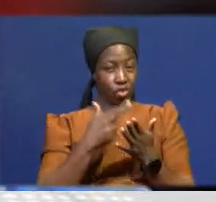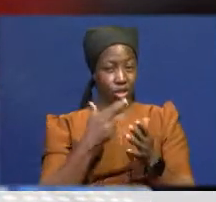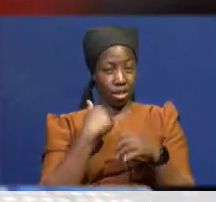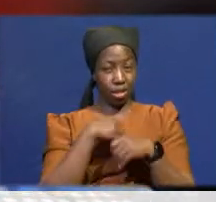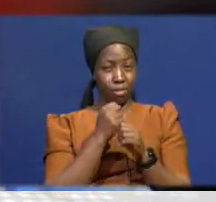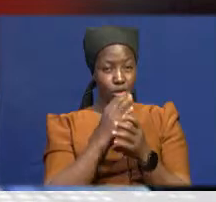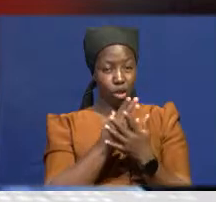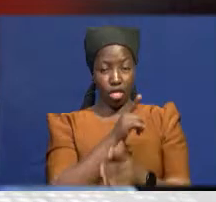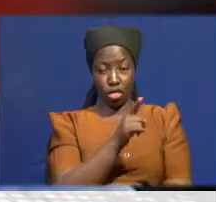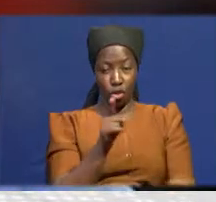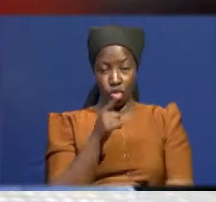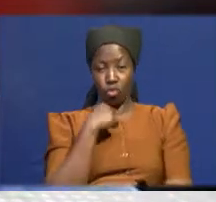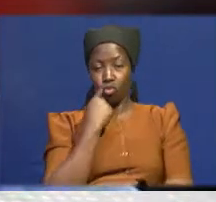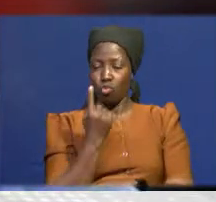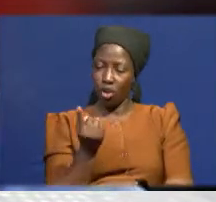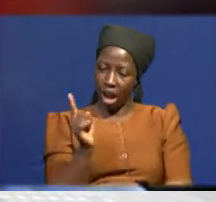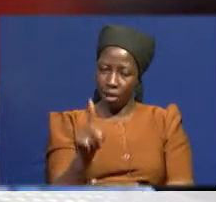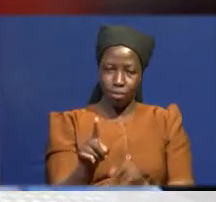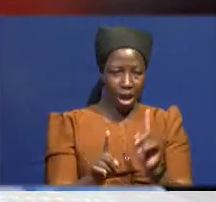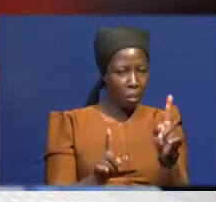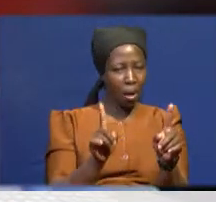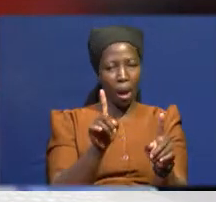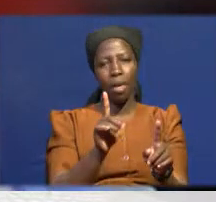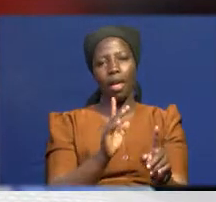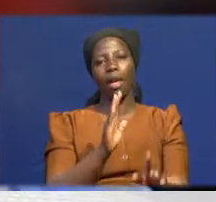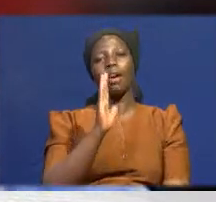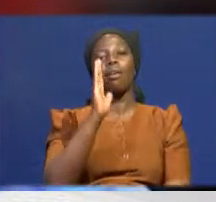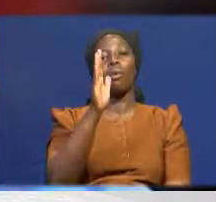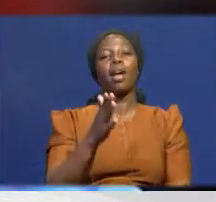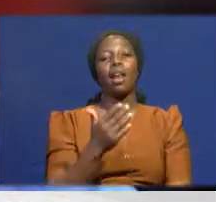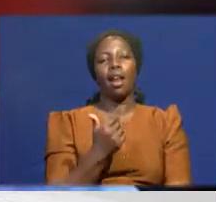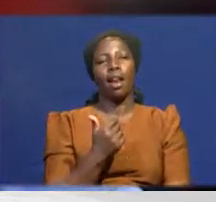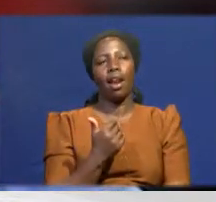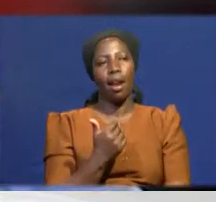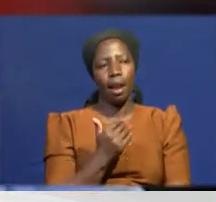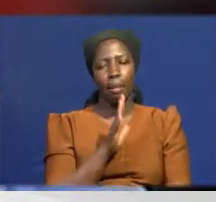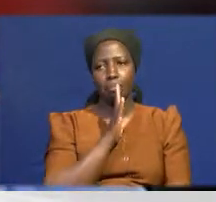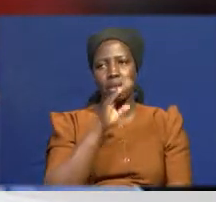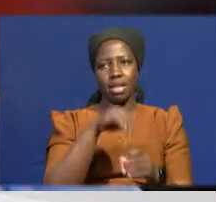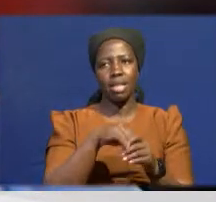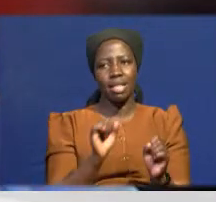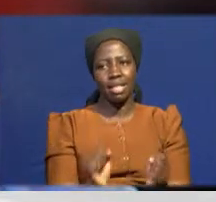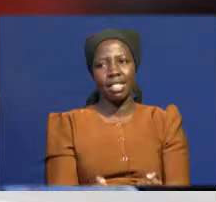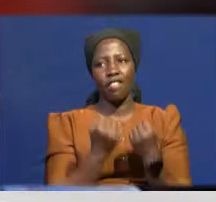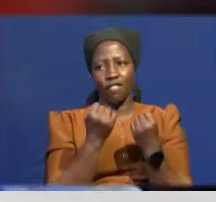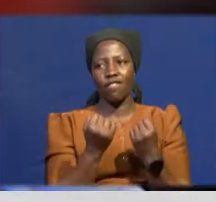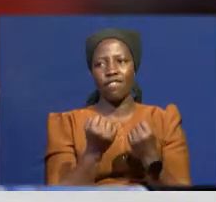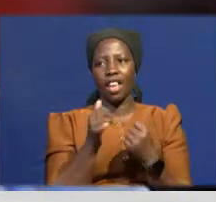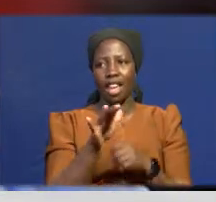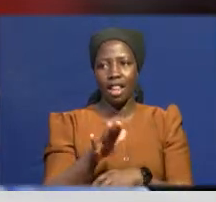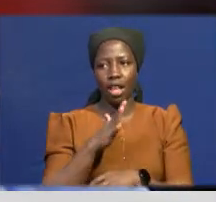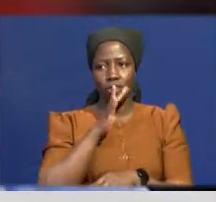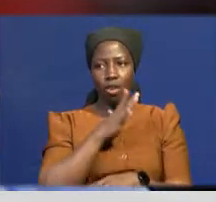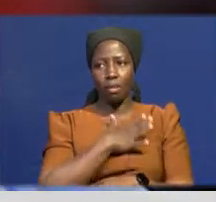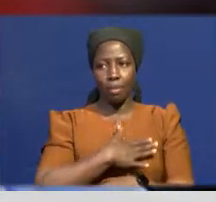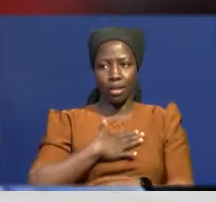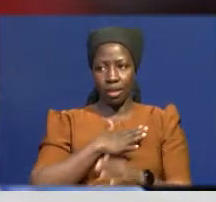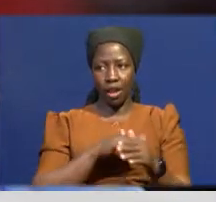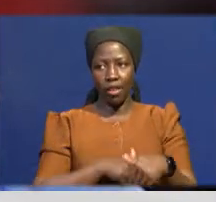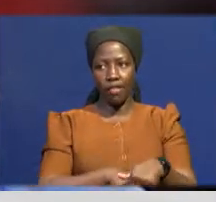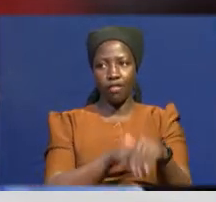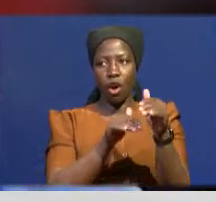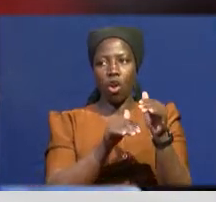that those who go to those points will be in safe points. Will be in safe hands. So kindly just adhere to